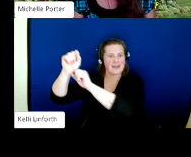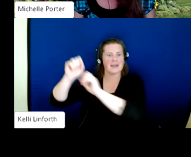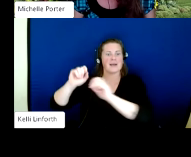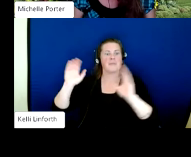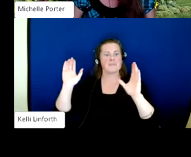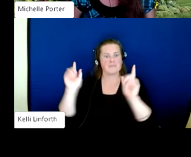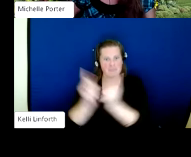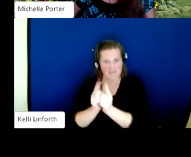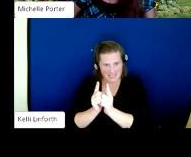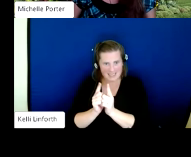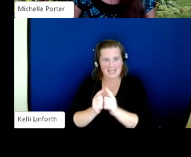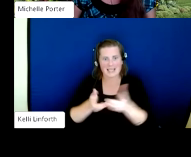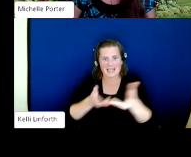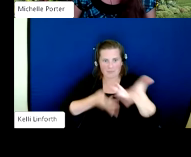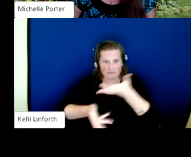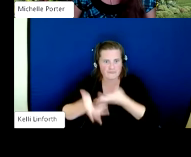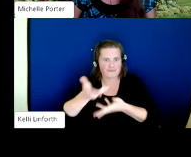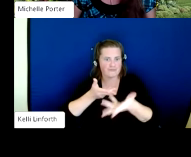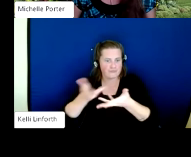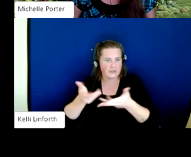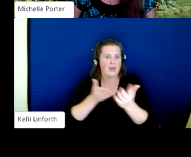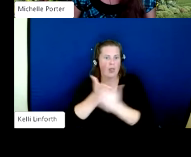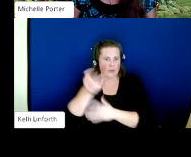go through the program.